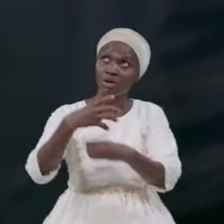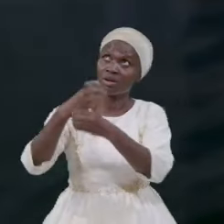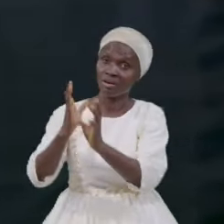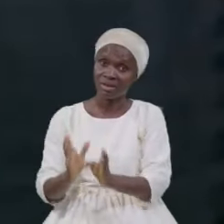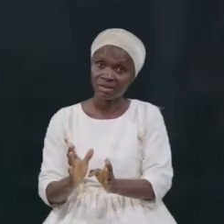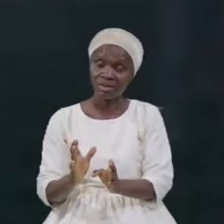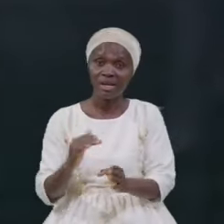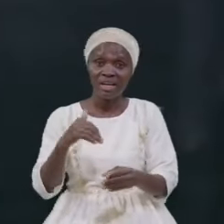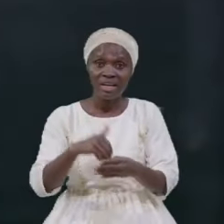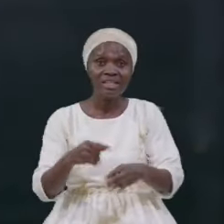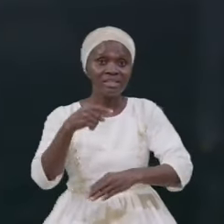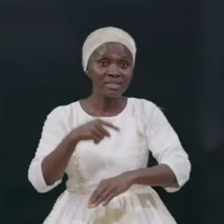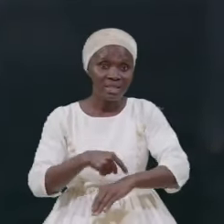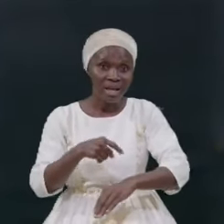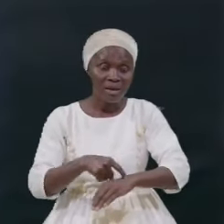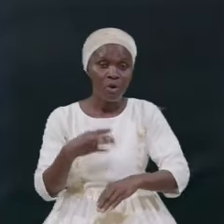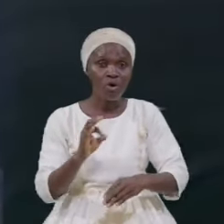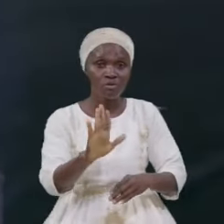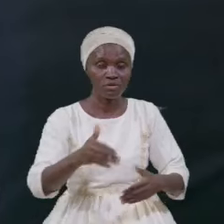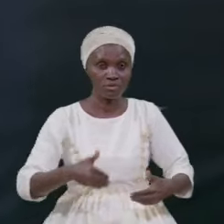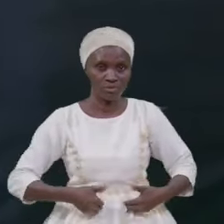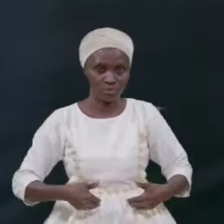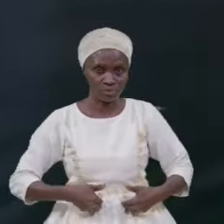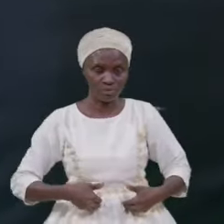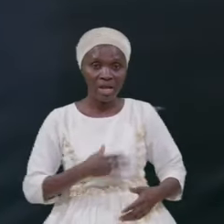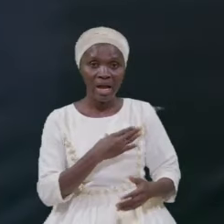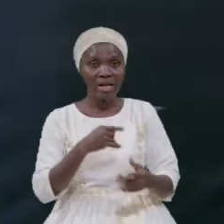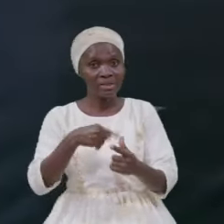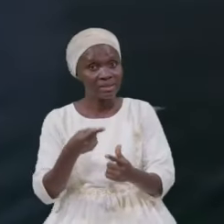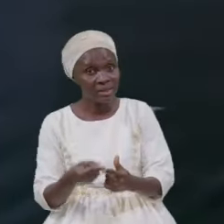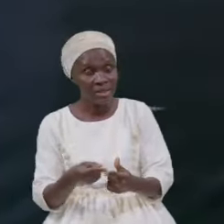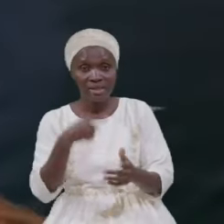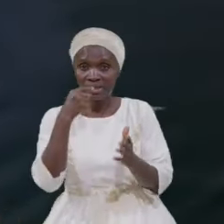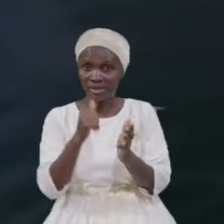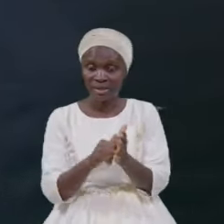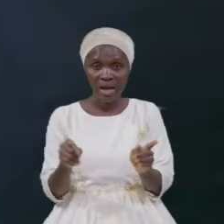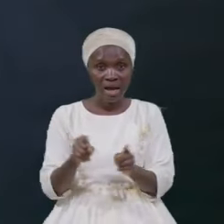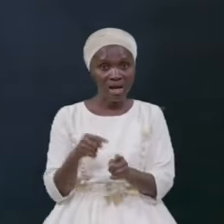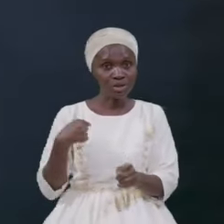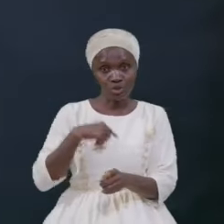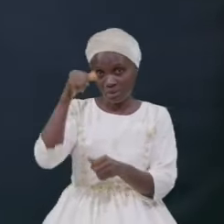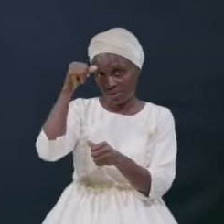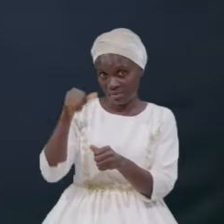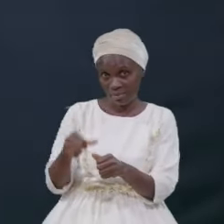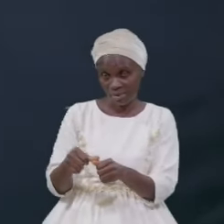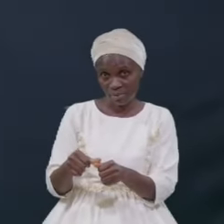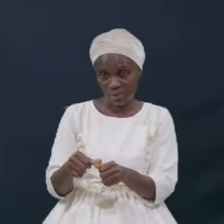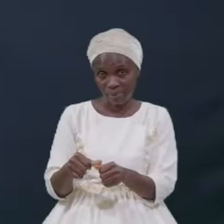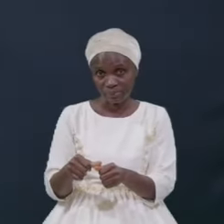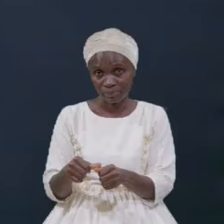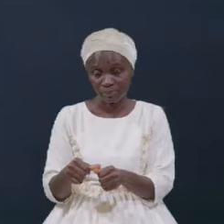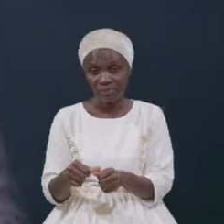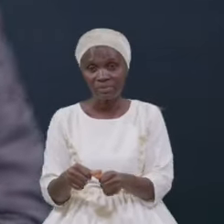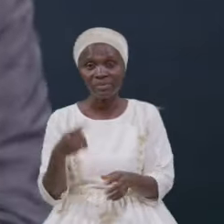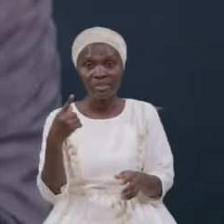says that as we remember, while the evil days come